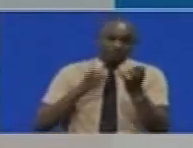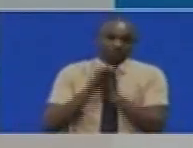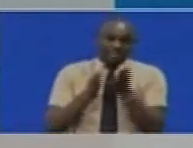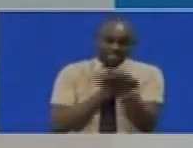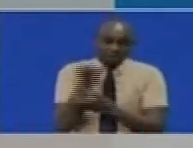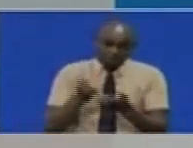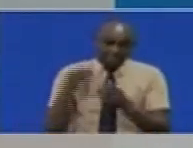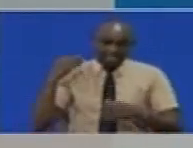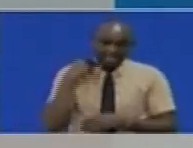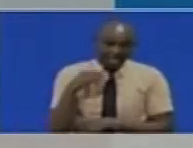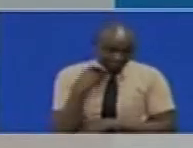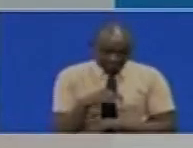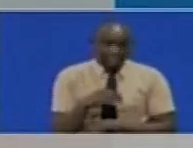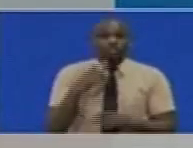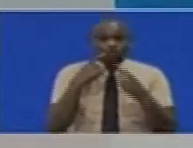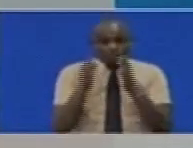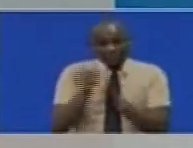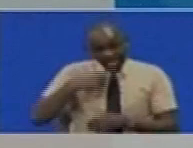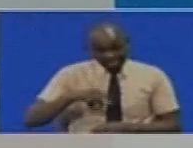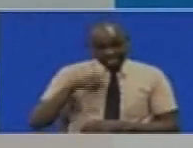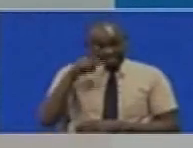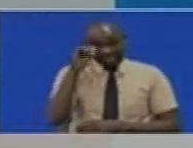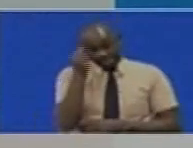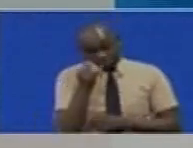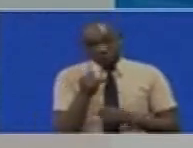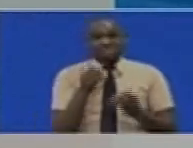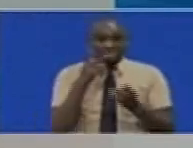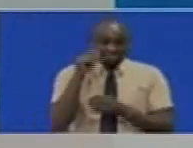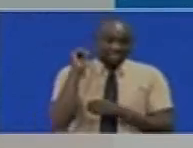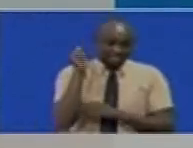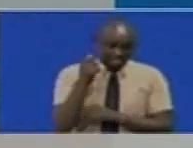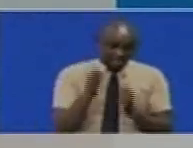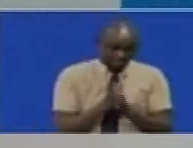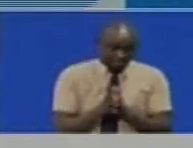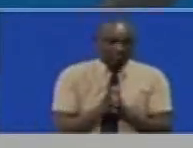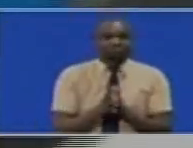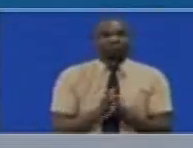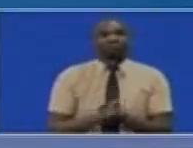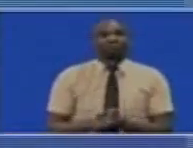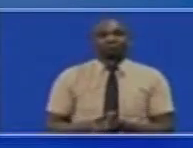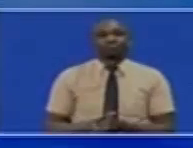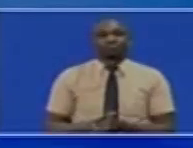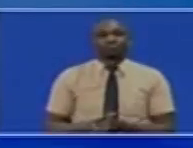economic crimes. So talk to us, KTN News, KTN Kenya, or at Sofia Wanuna.